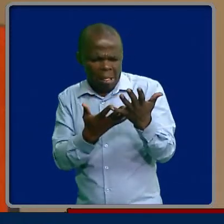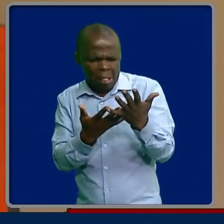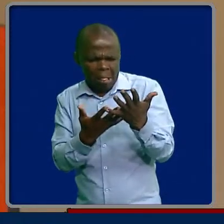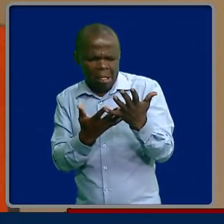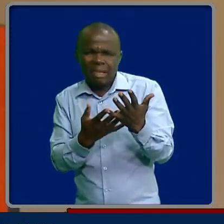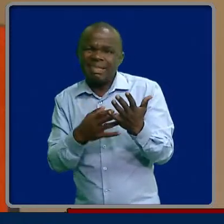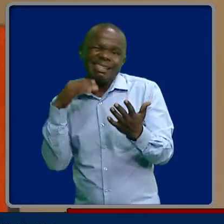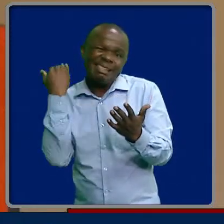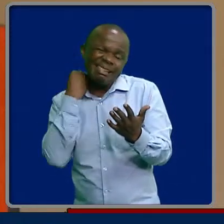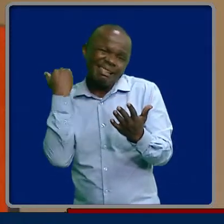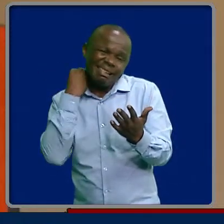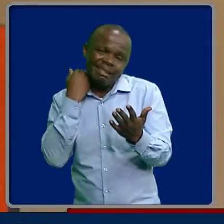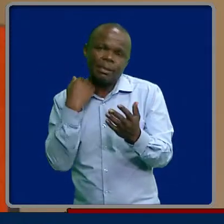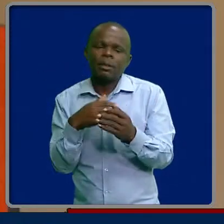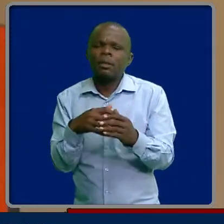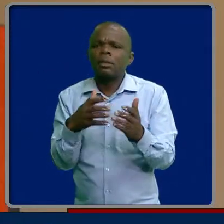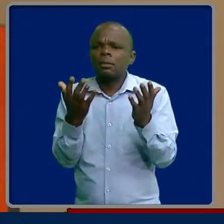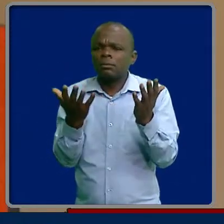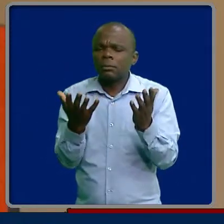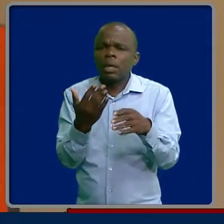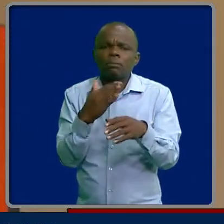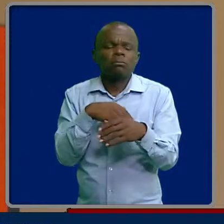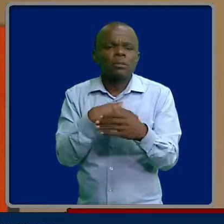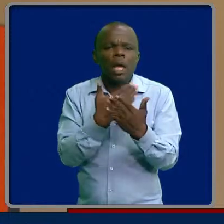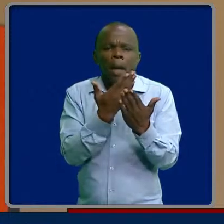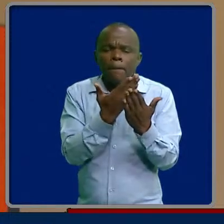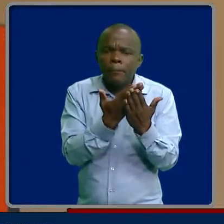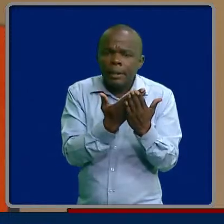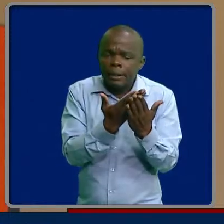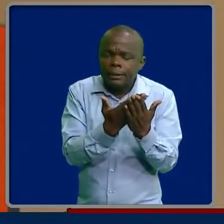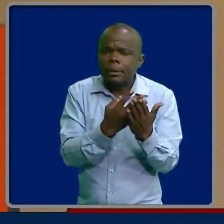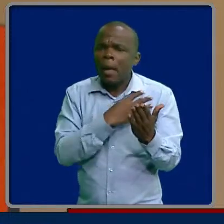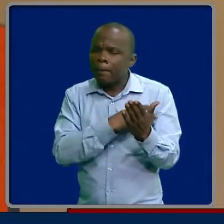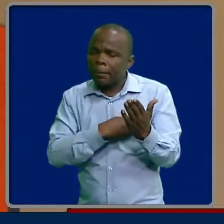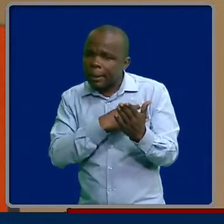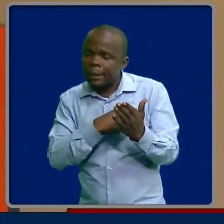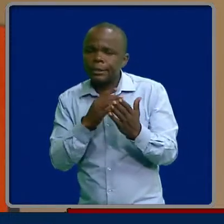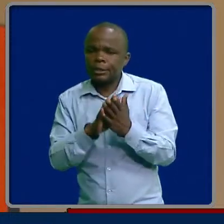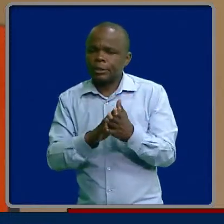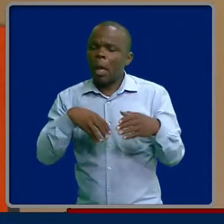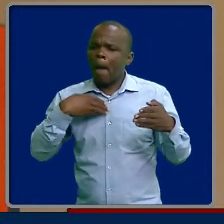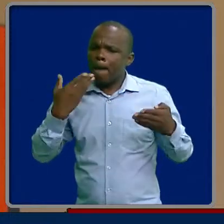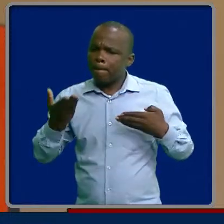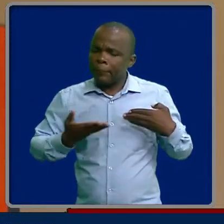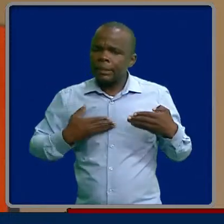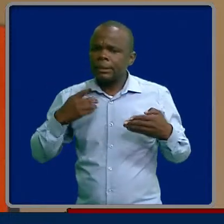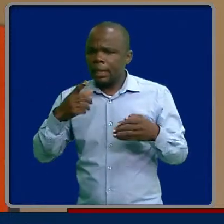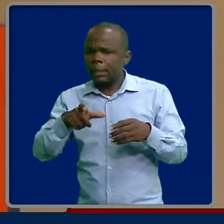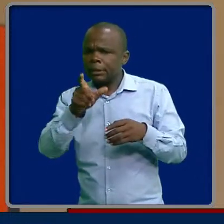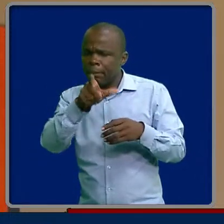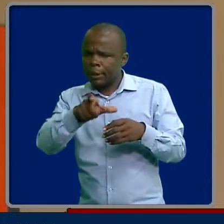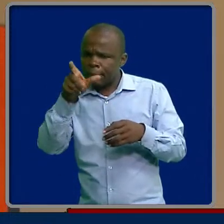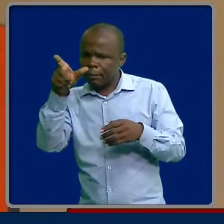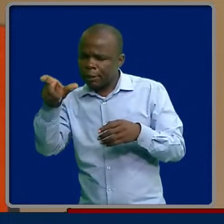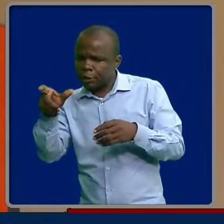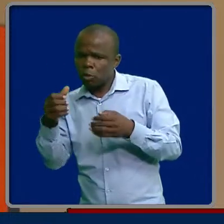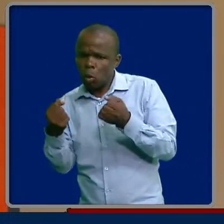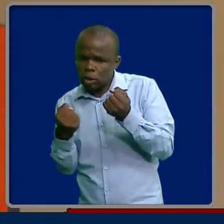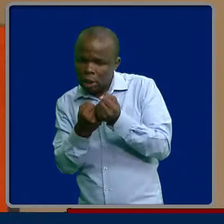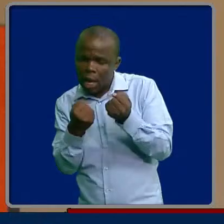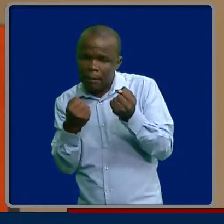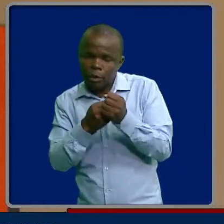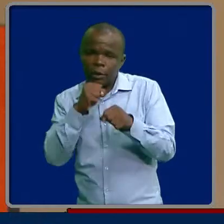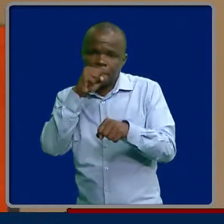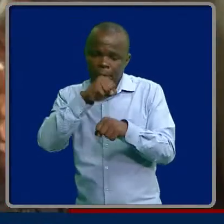costly and are calling on the fund to engage local business mentors to guide them in managing and growing their enterprises once